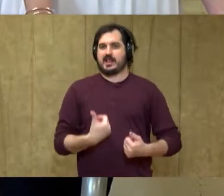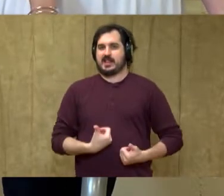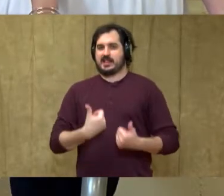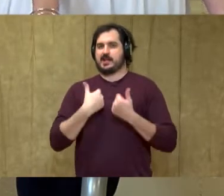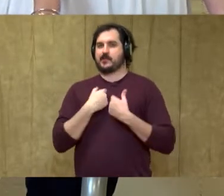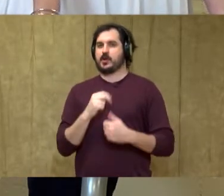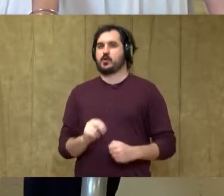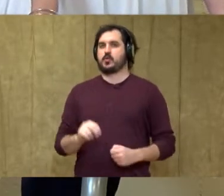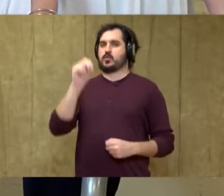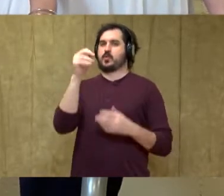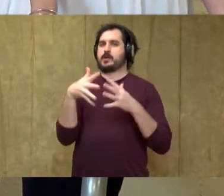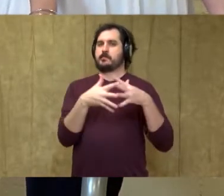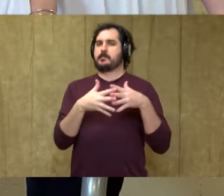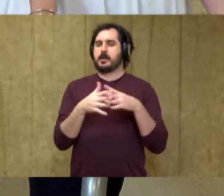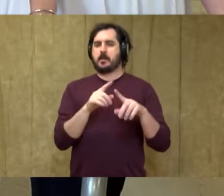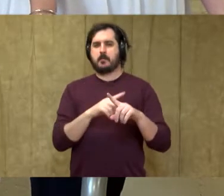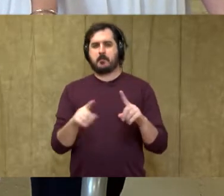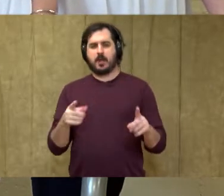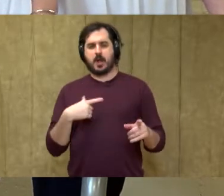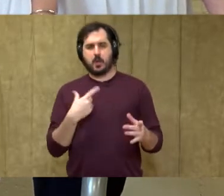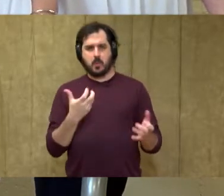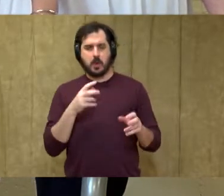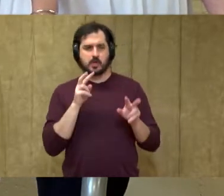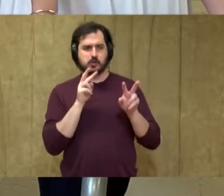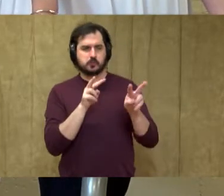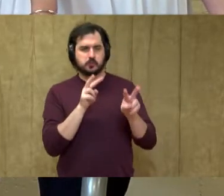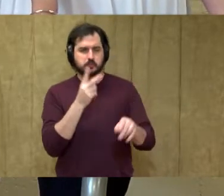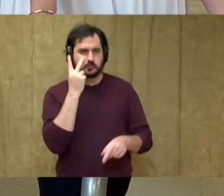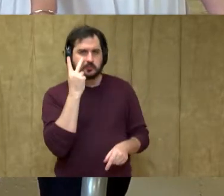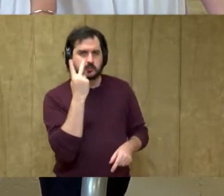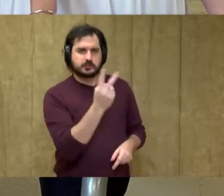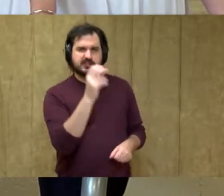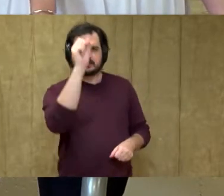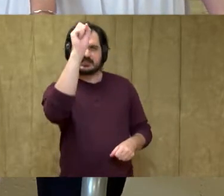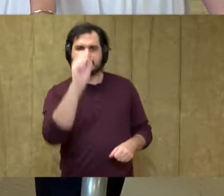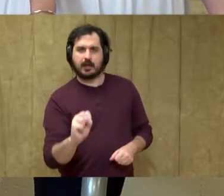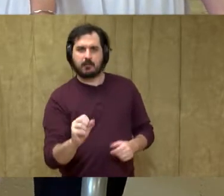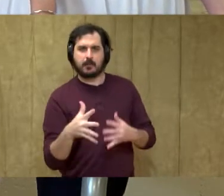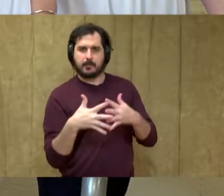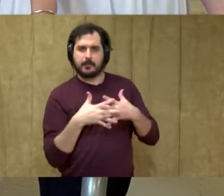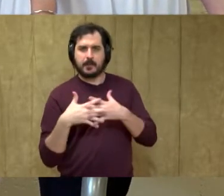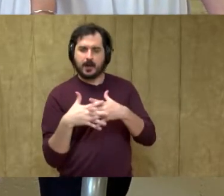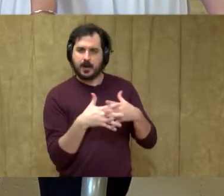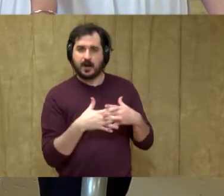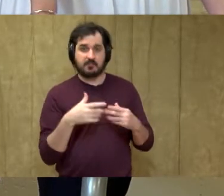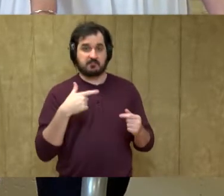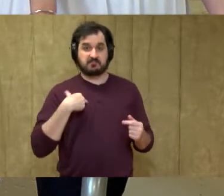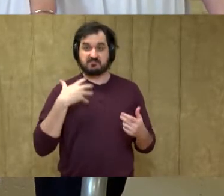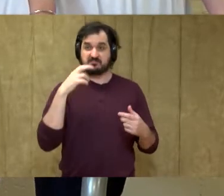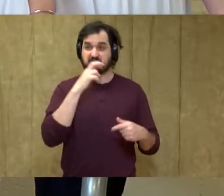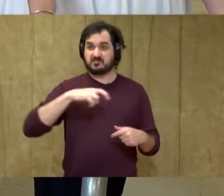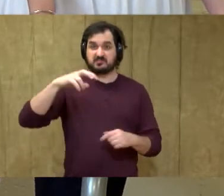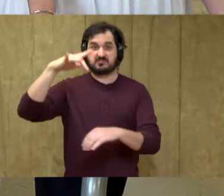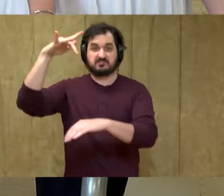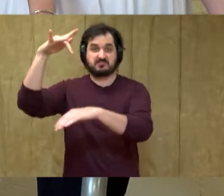what South America looks like. I've never traveled to South America. I told you, boys and girls, that this is more of a cartoonish